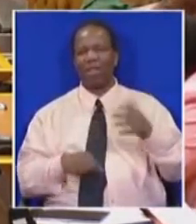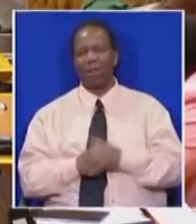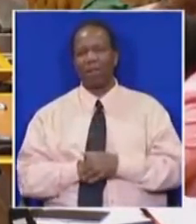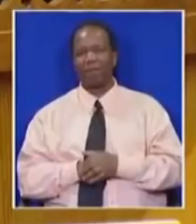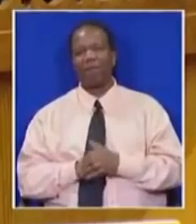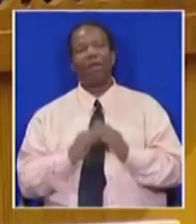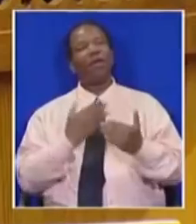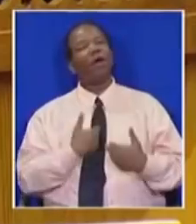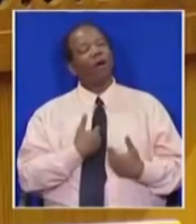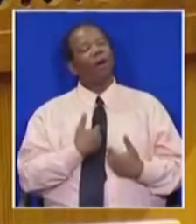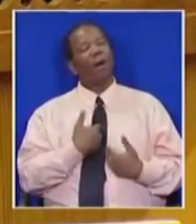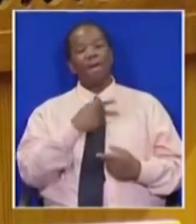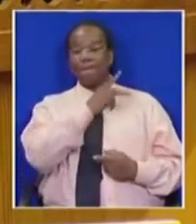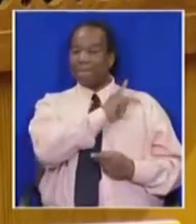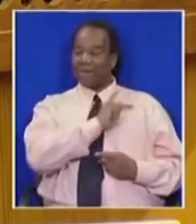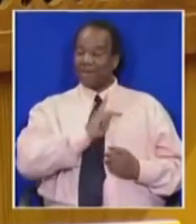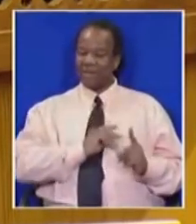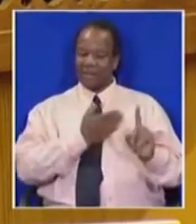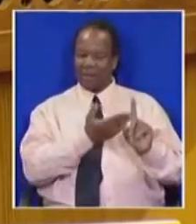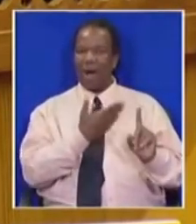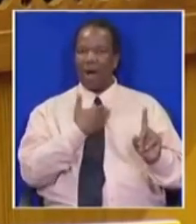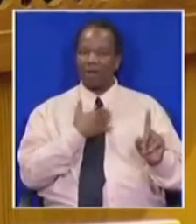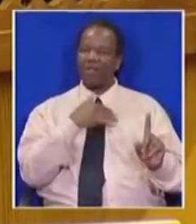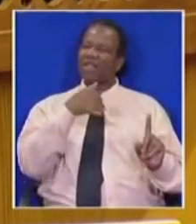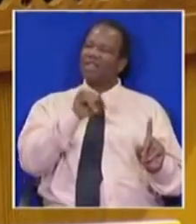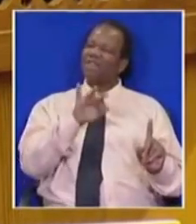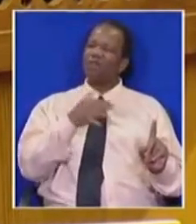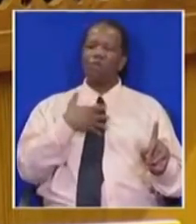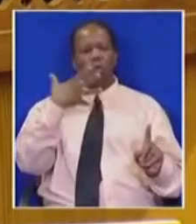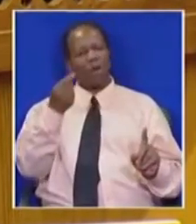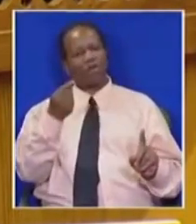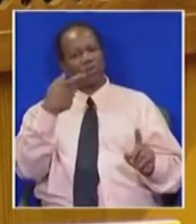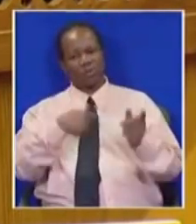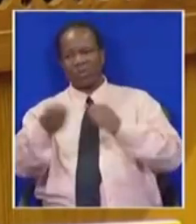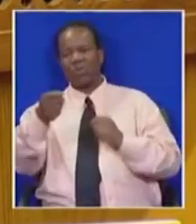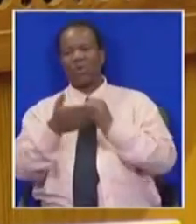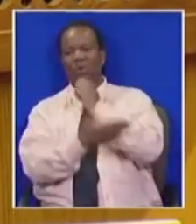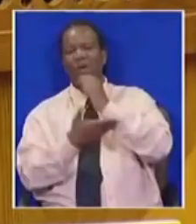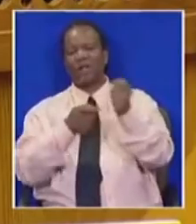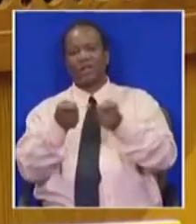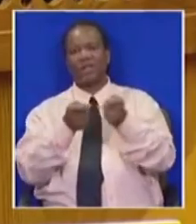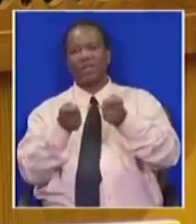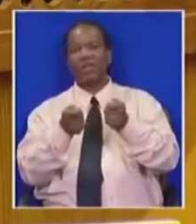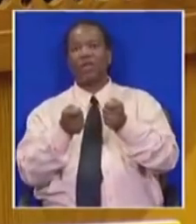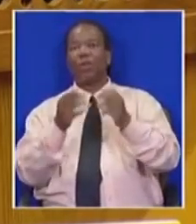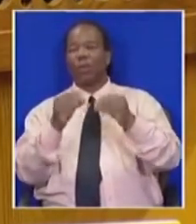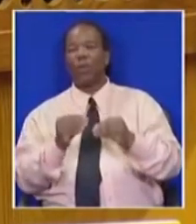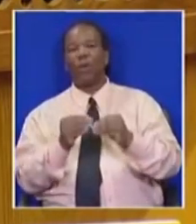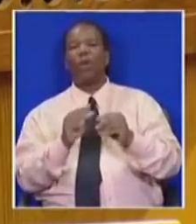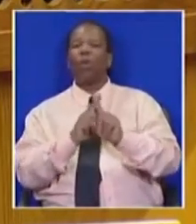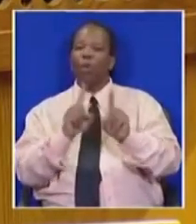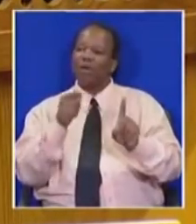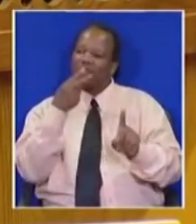Mr. President, if you want to undo the damage of state capture, then we must acknowledge those who've led us there in the first